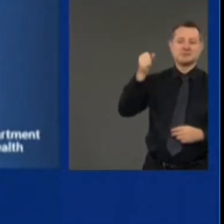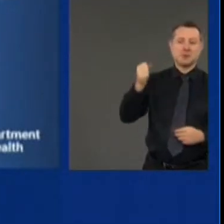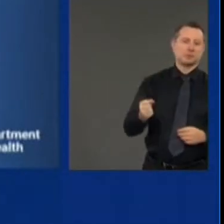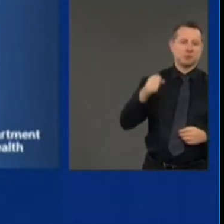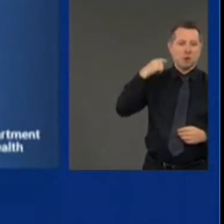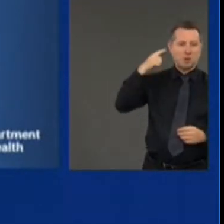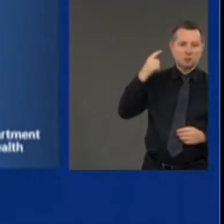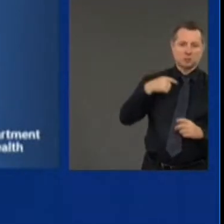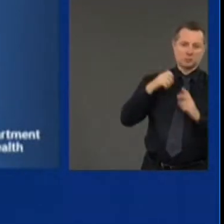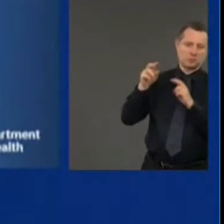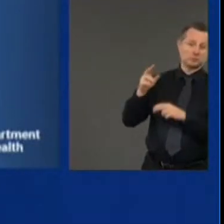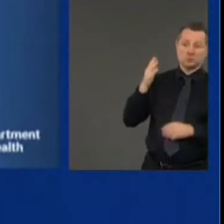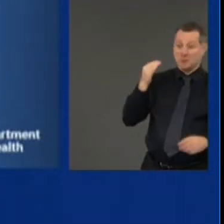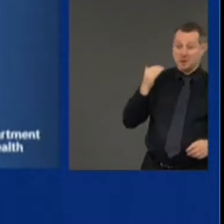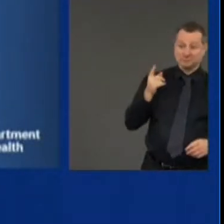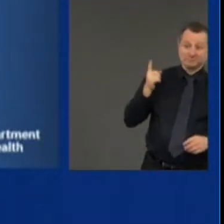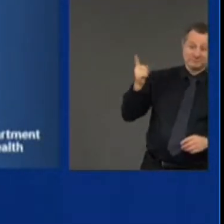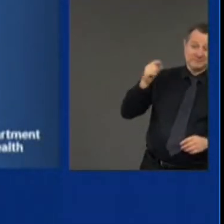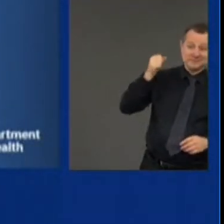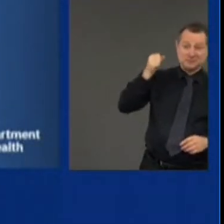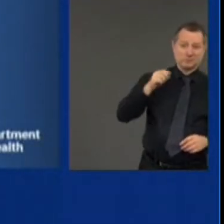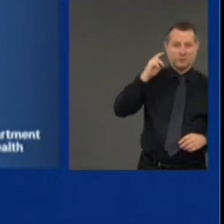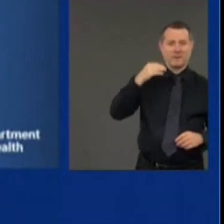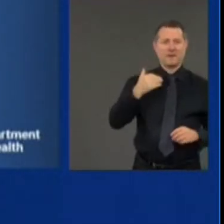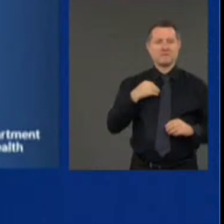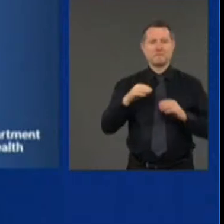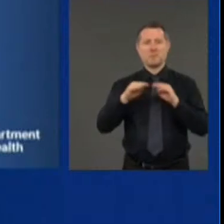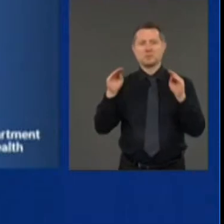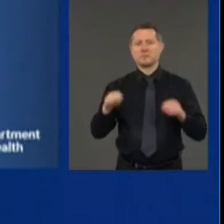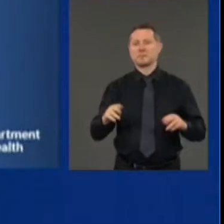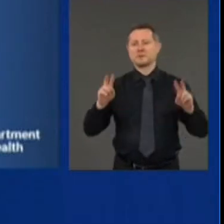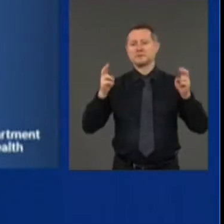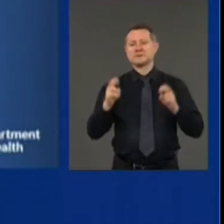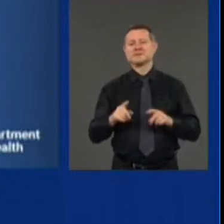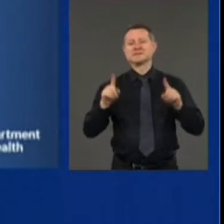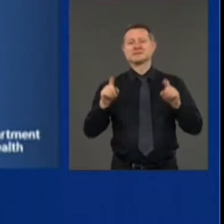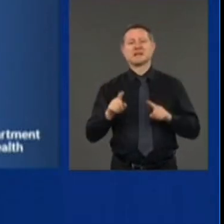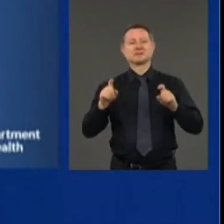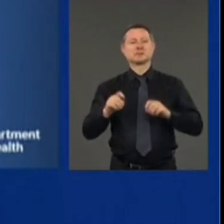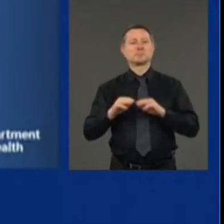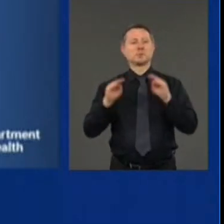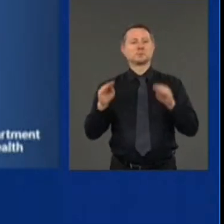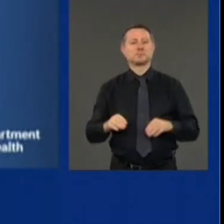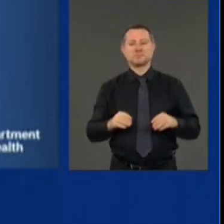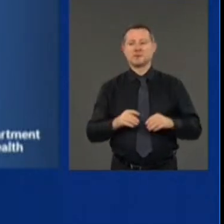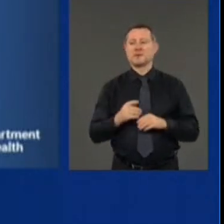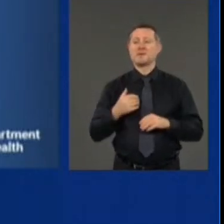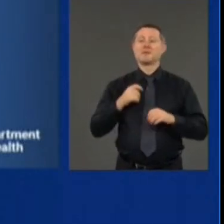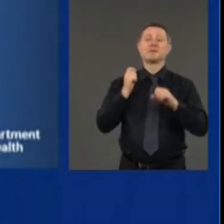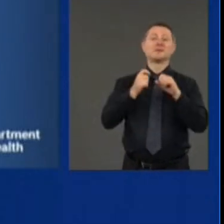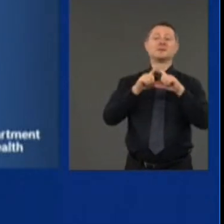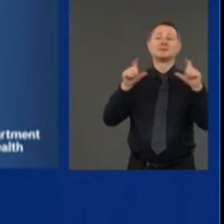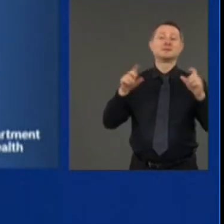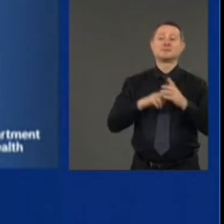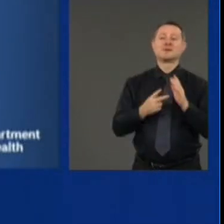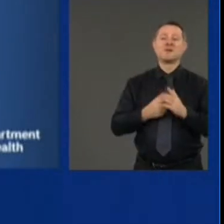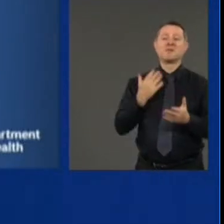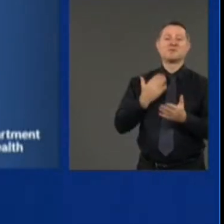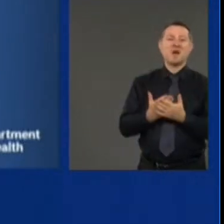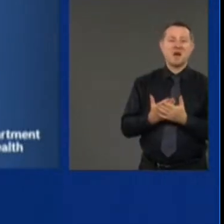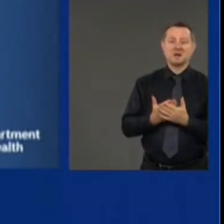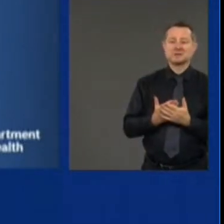there is a museum, the Kirkcaldy Testing Museum, which carved in stone over the entrance of the words, facts,